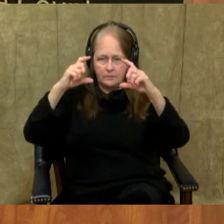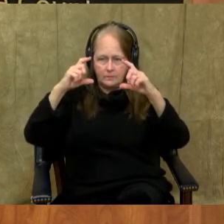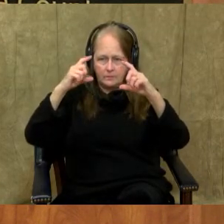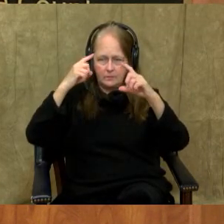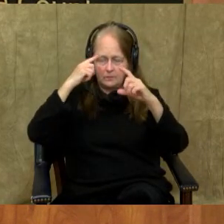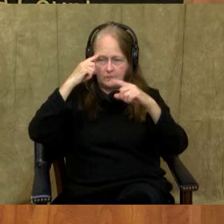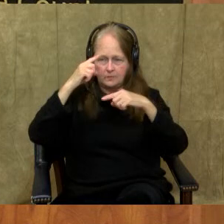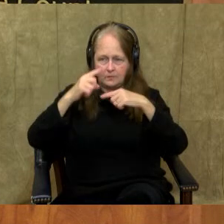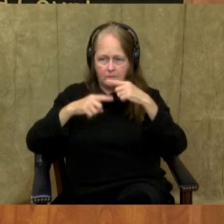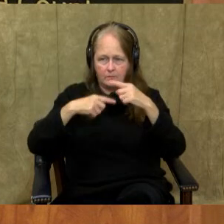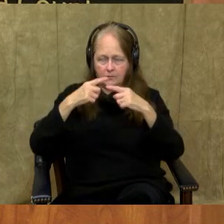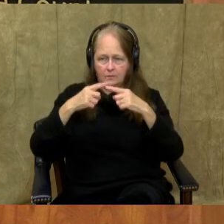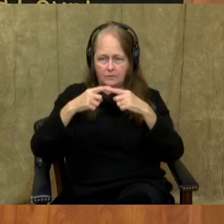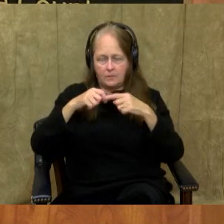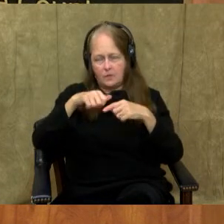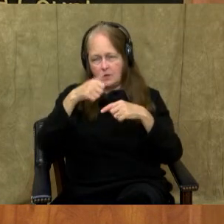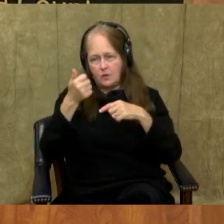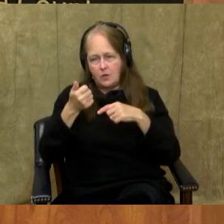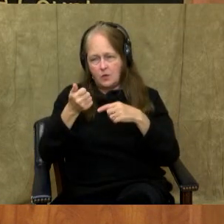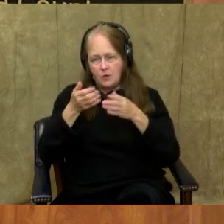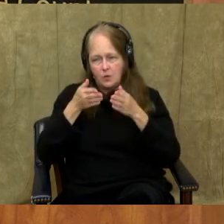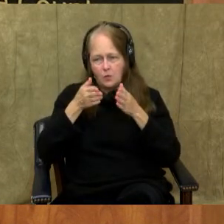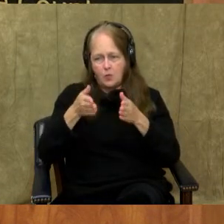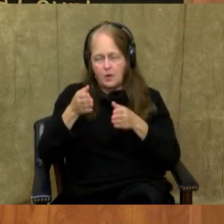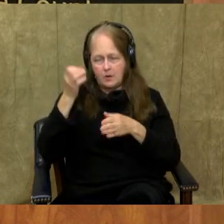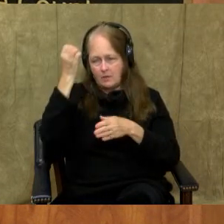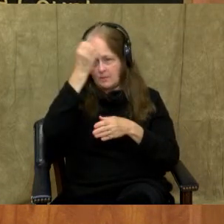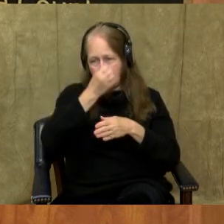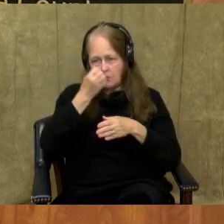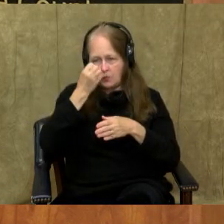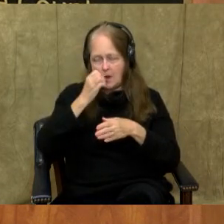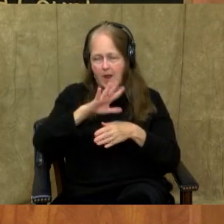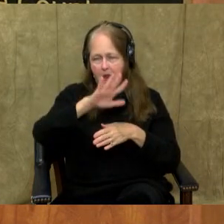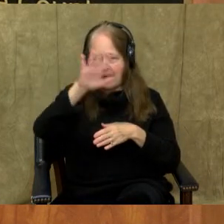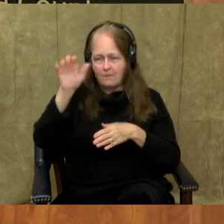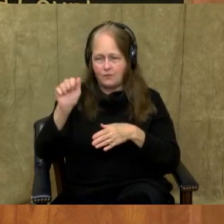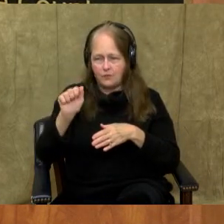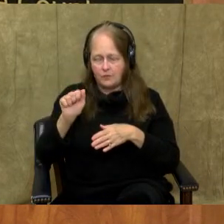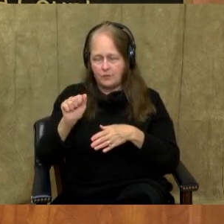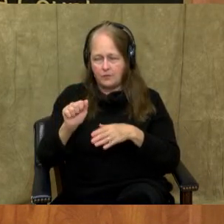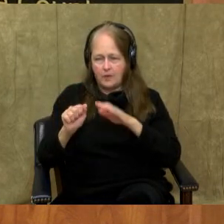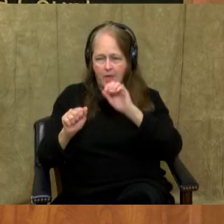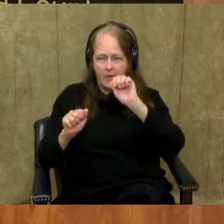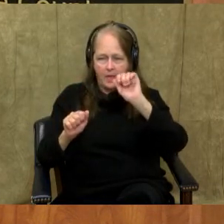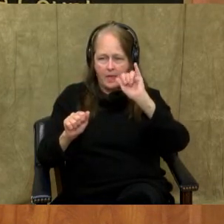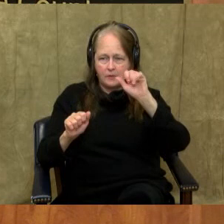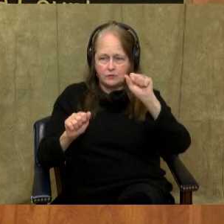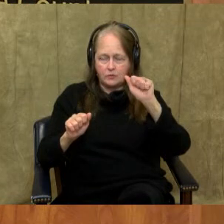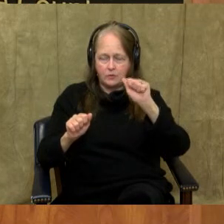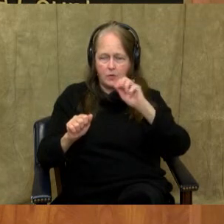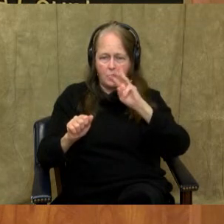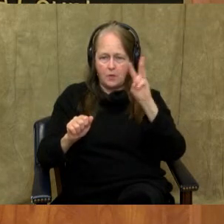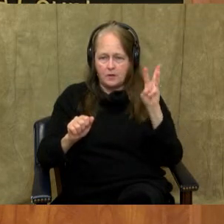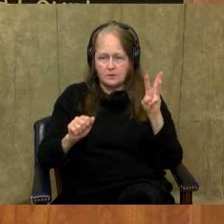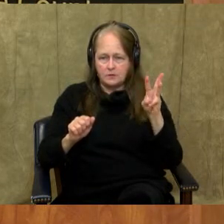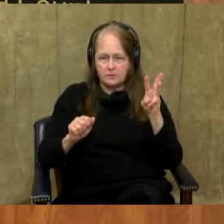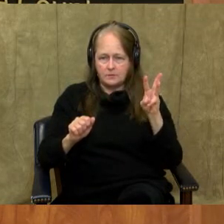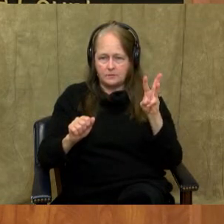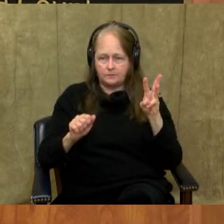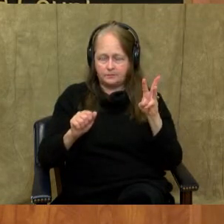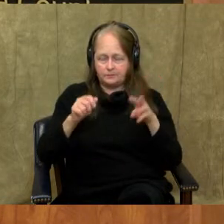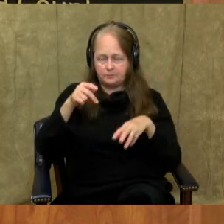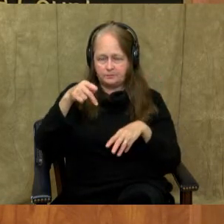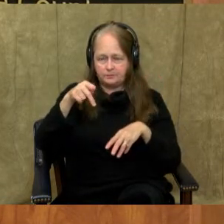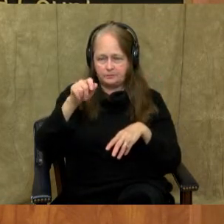thinking about going the other way to Europe and Africa and Asia. Well, we can travel west too. This map here with the